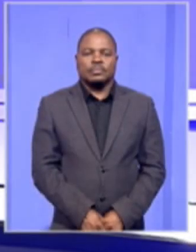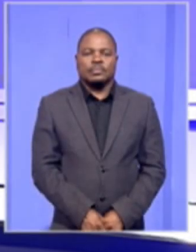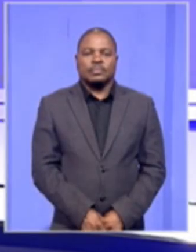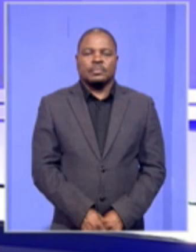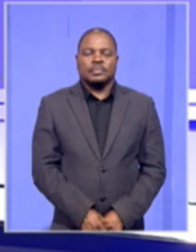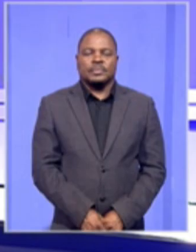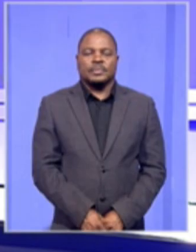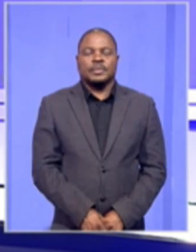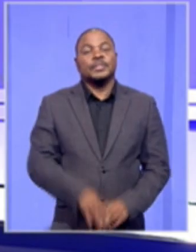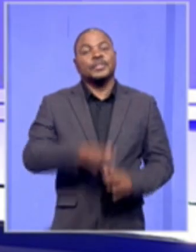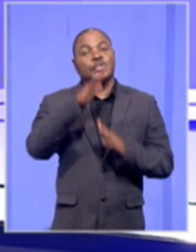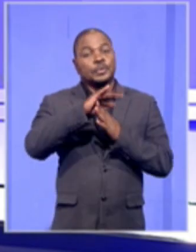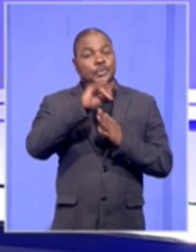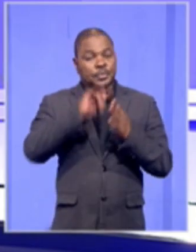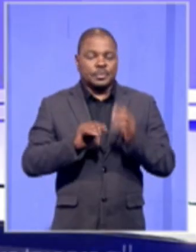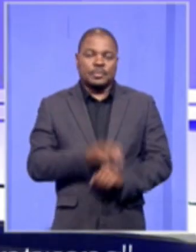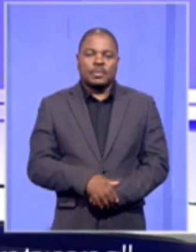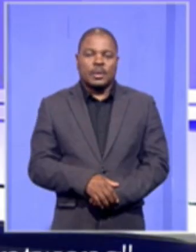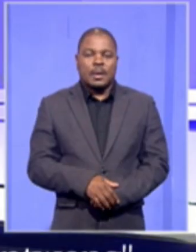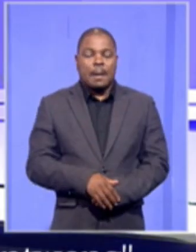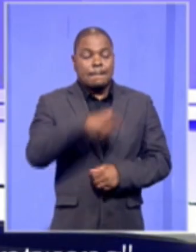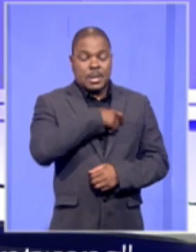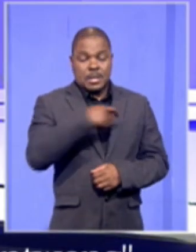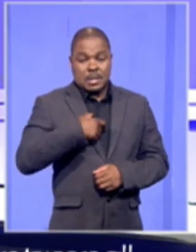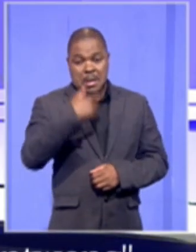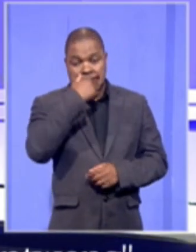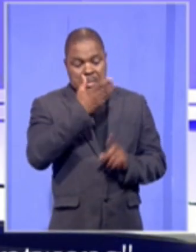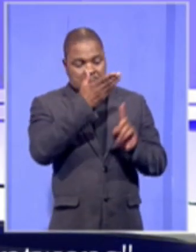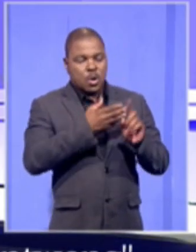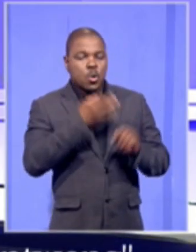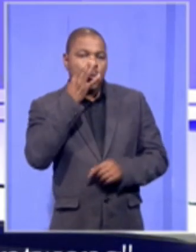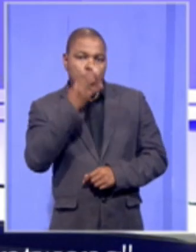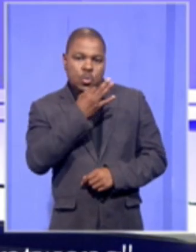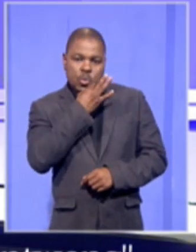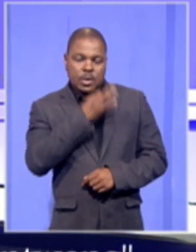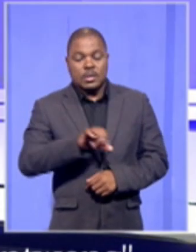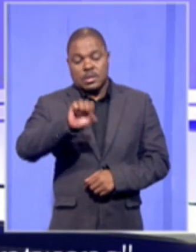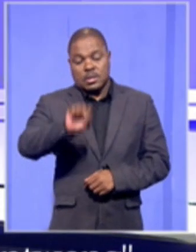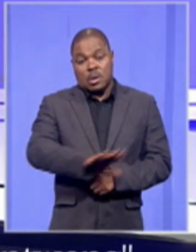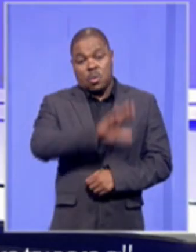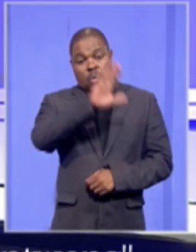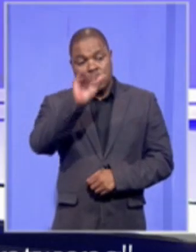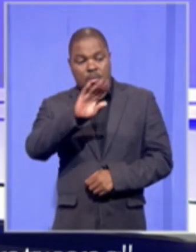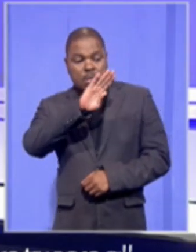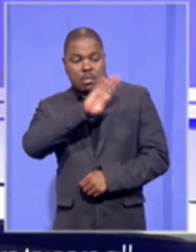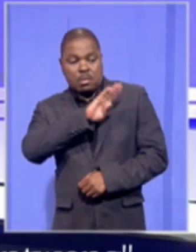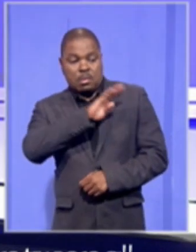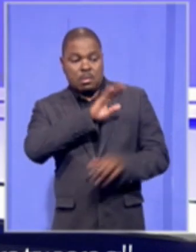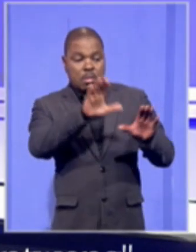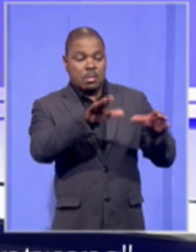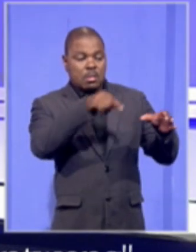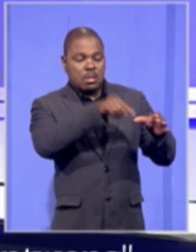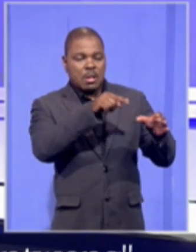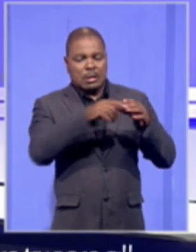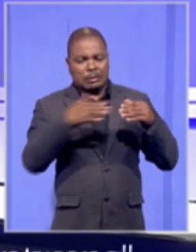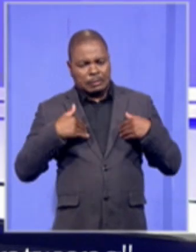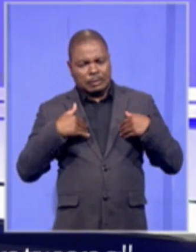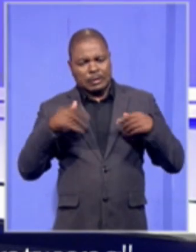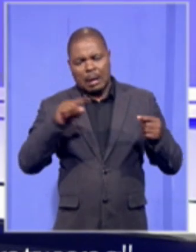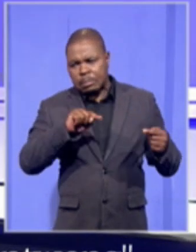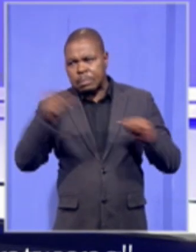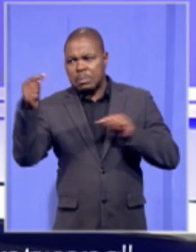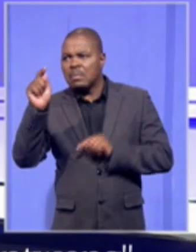Tša mathomo ke tša gore Mopresidente Cyril Ramaphosa o re lebotho la sešole la Afrika Borwa ga se nka le gatee la thoma ntwa kgahlanong le naga efe